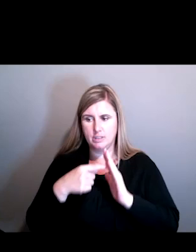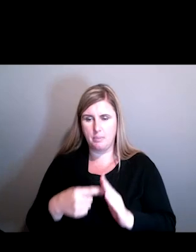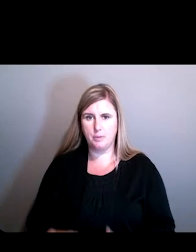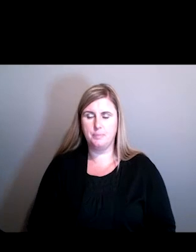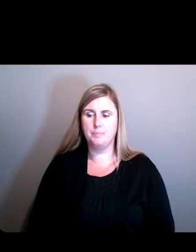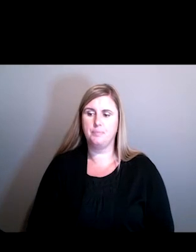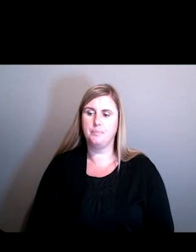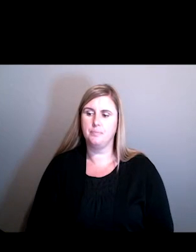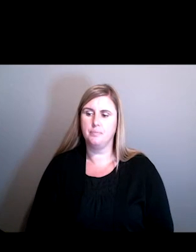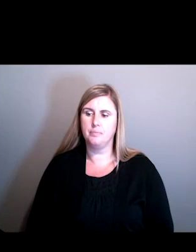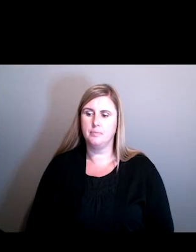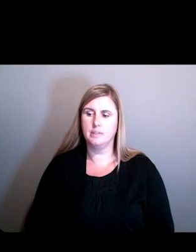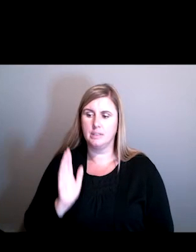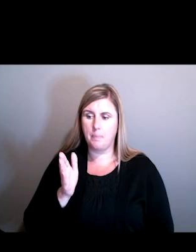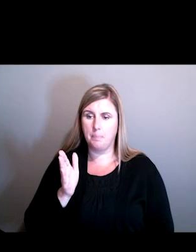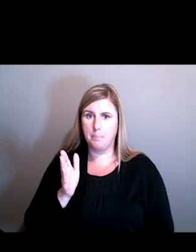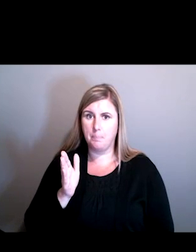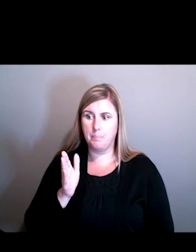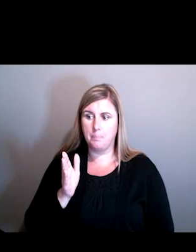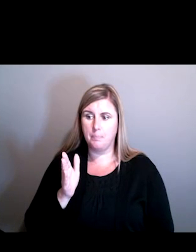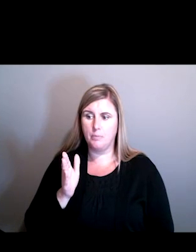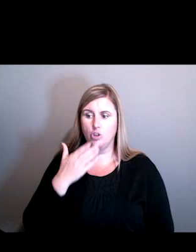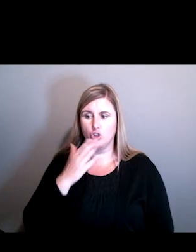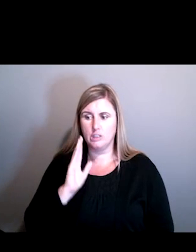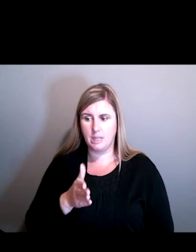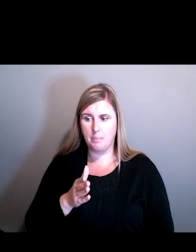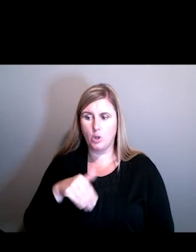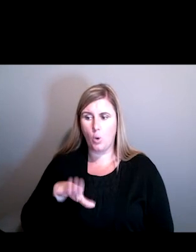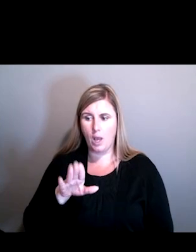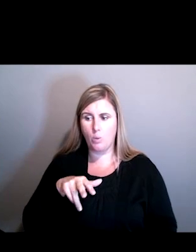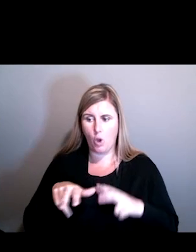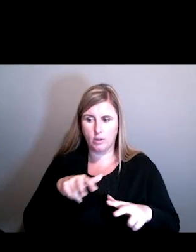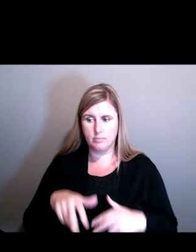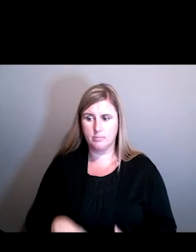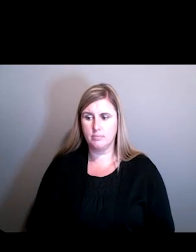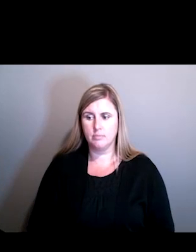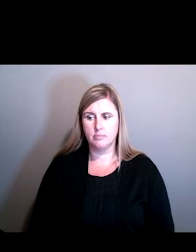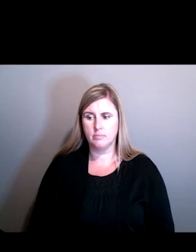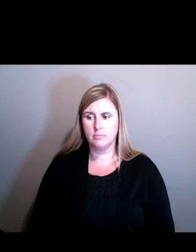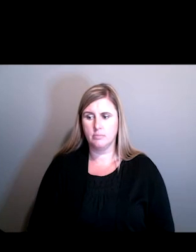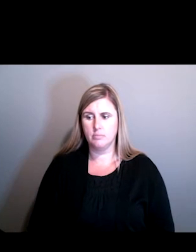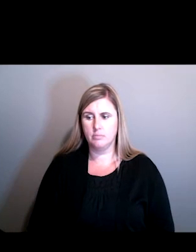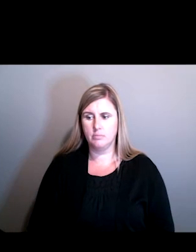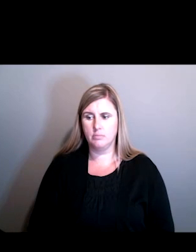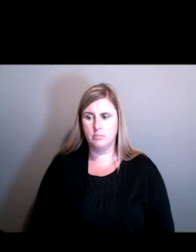example. Sarah, stop. Good stopping. Go ahead, walk.